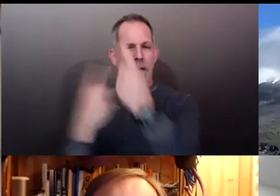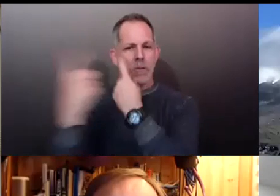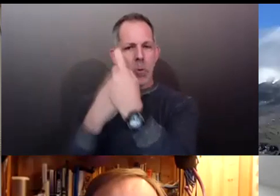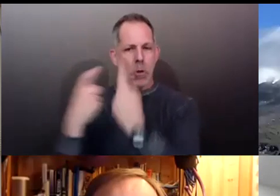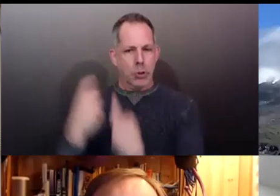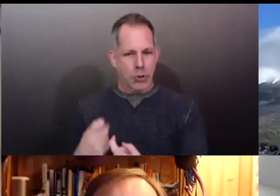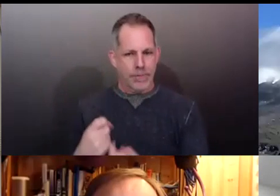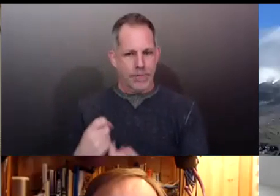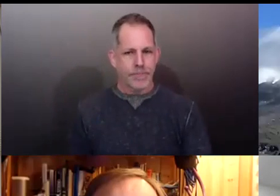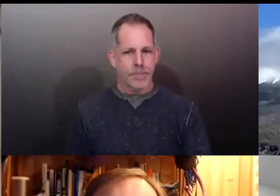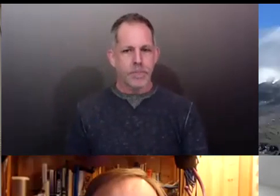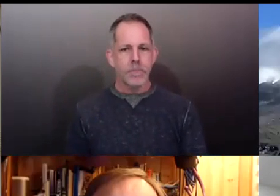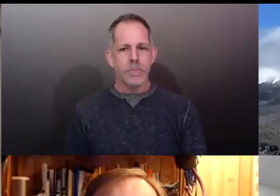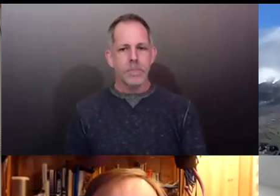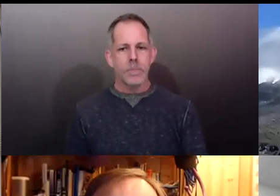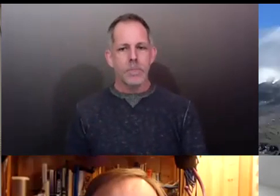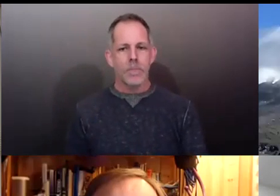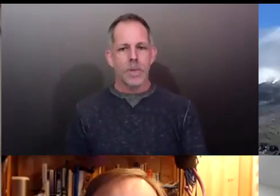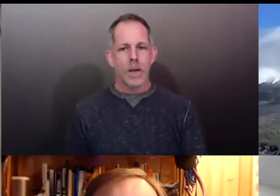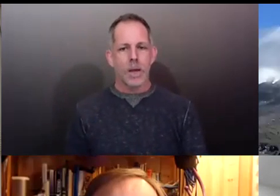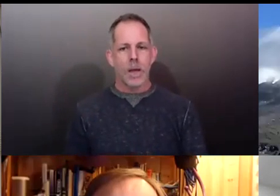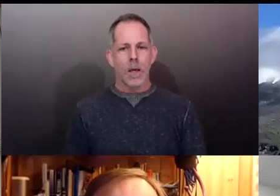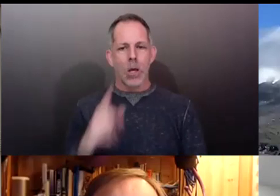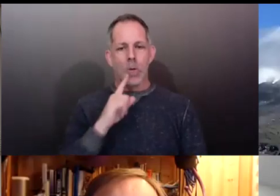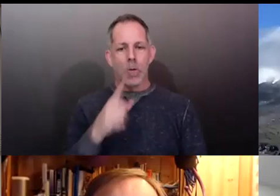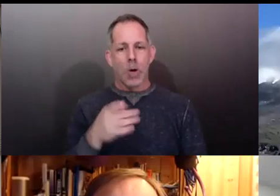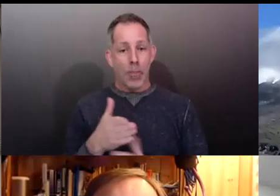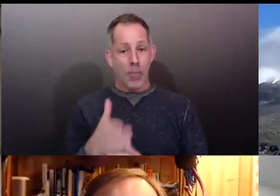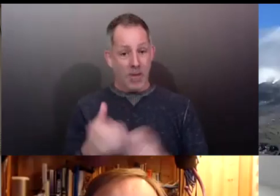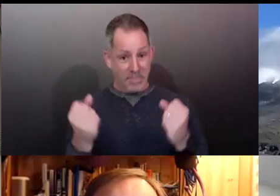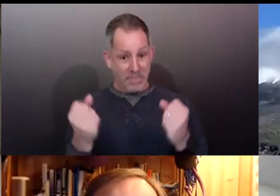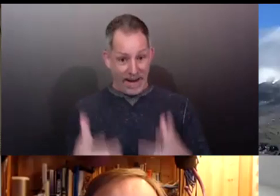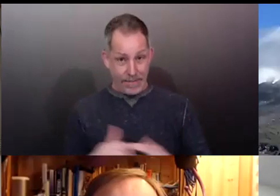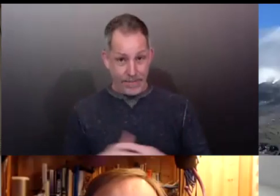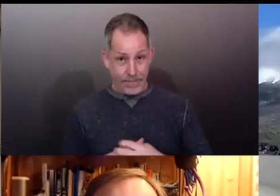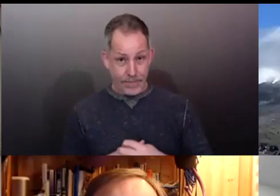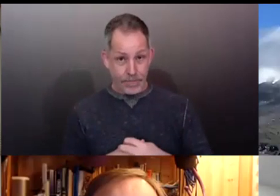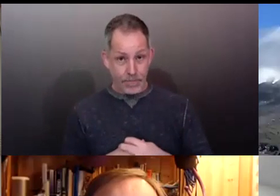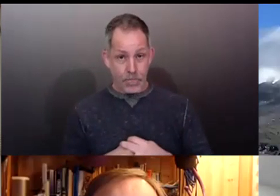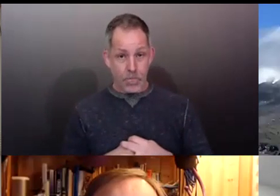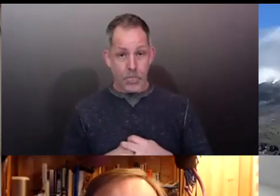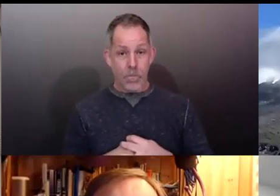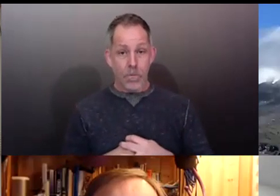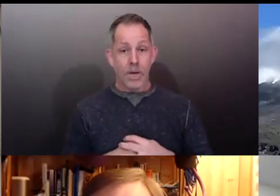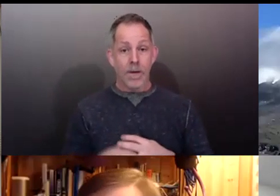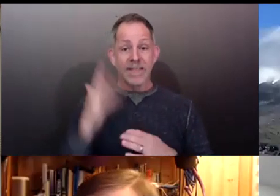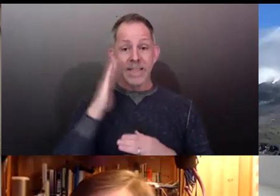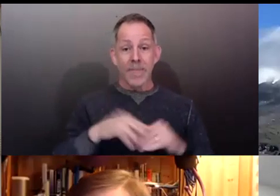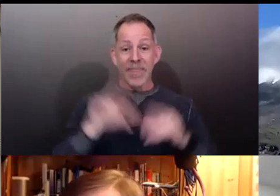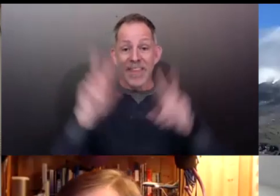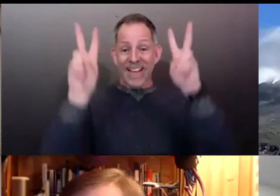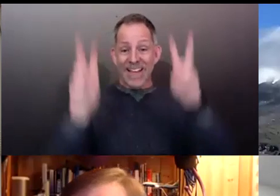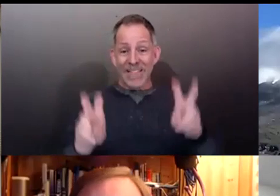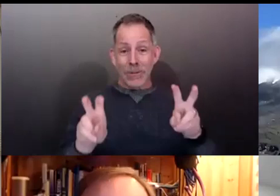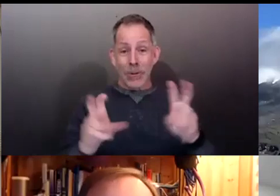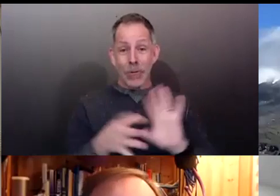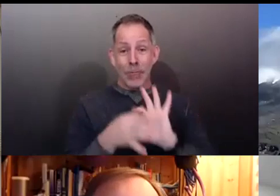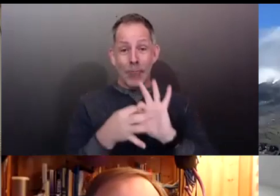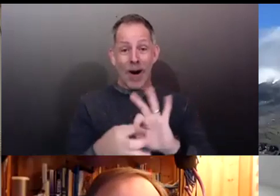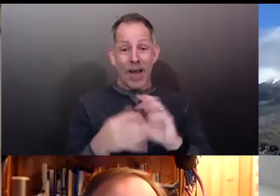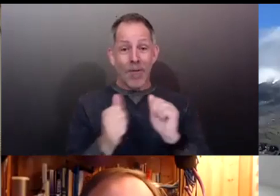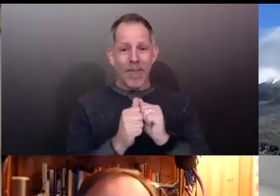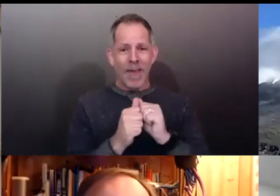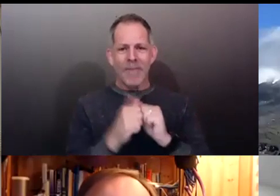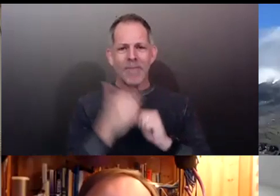through as many as we can. We know we had some issues with the recording today. There will be a better quality recording that will be posted on